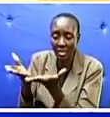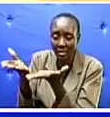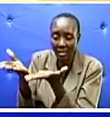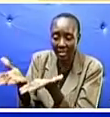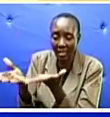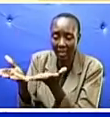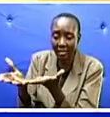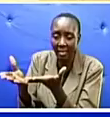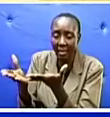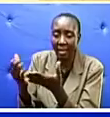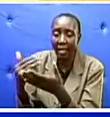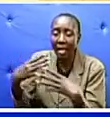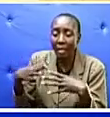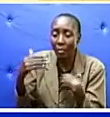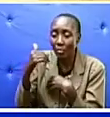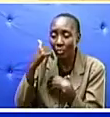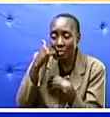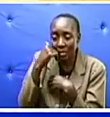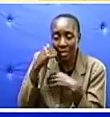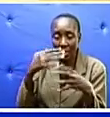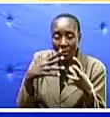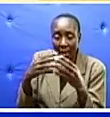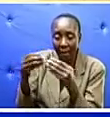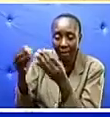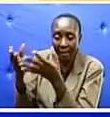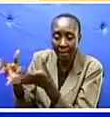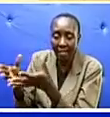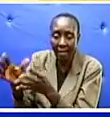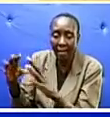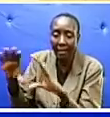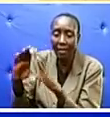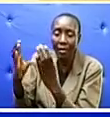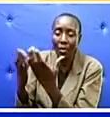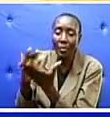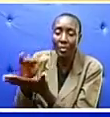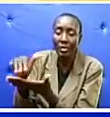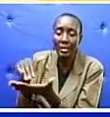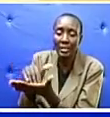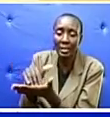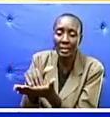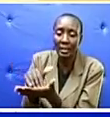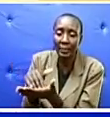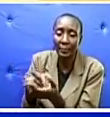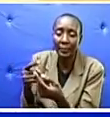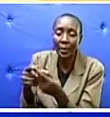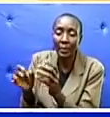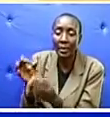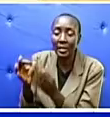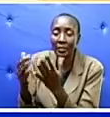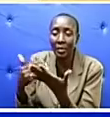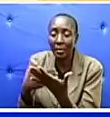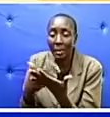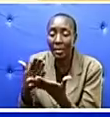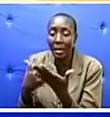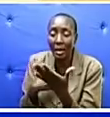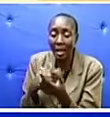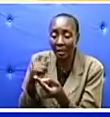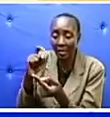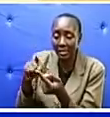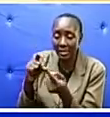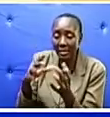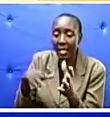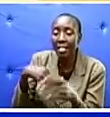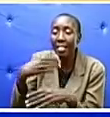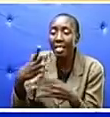so many patients are being pushed to the community. Unless you are doing your VL, is the time you'll come to